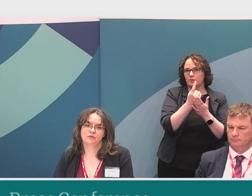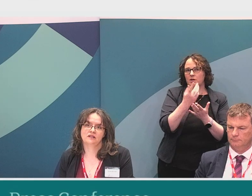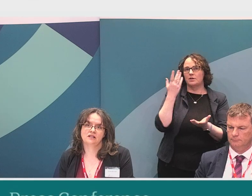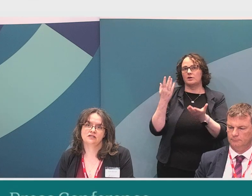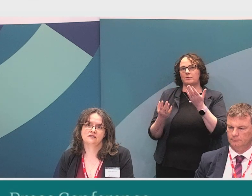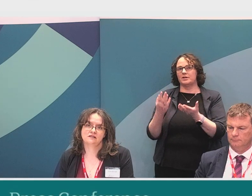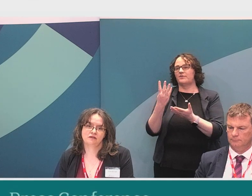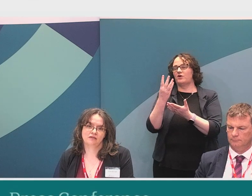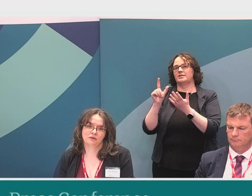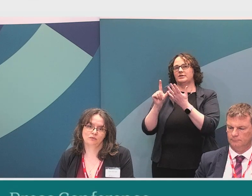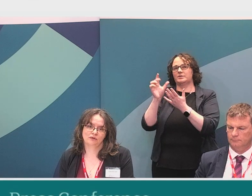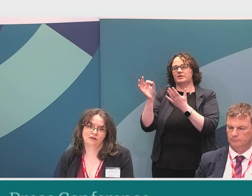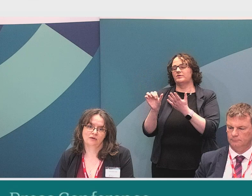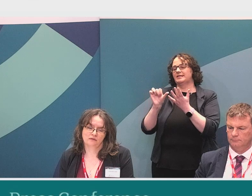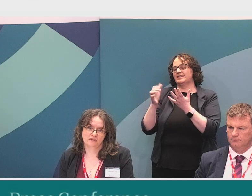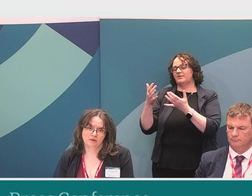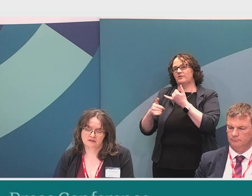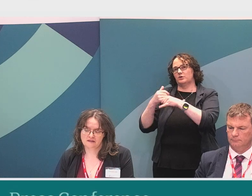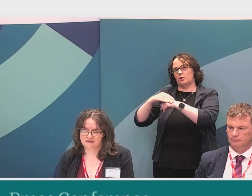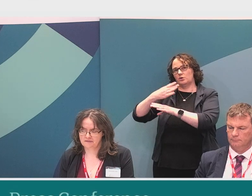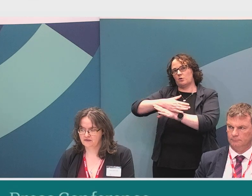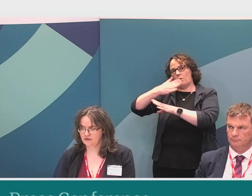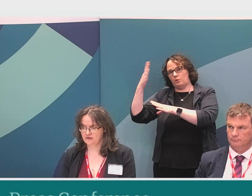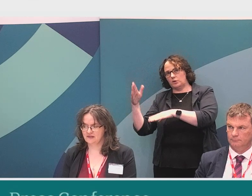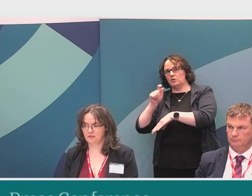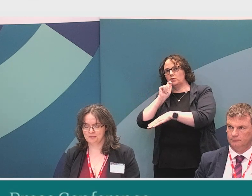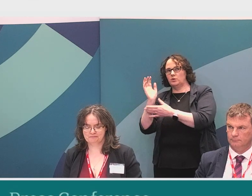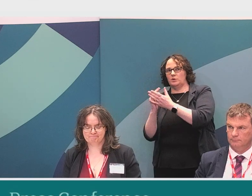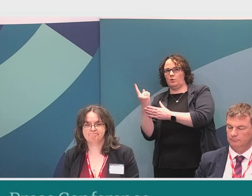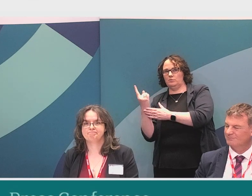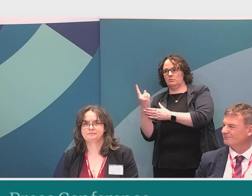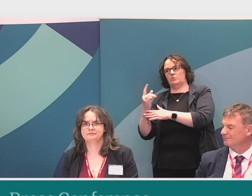those aged 65 and over who've experienced this have disclosed to someone.